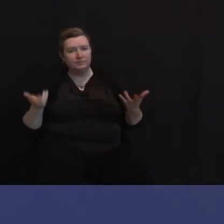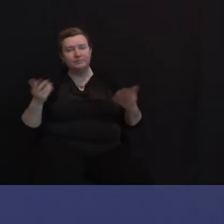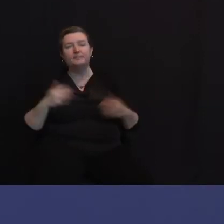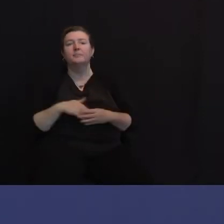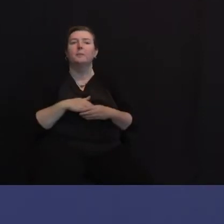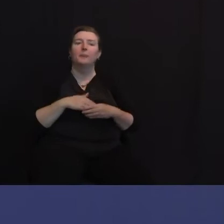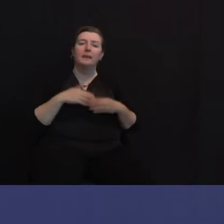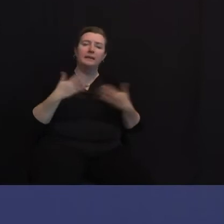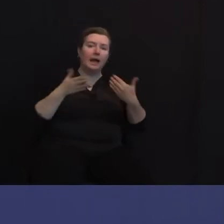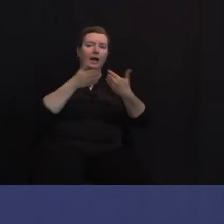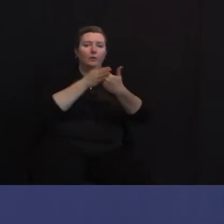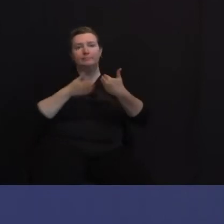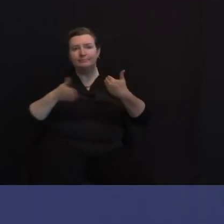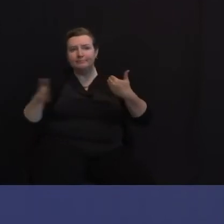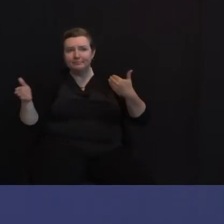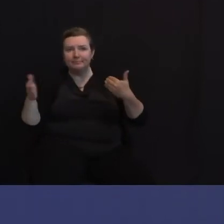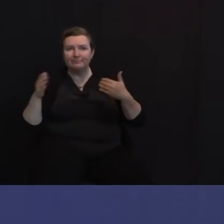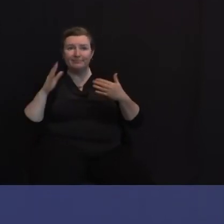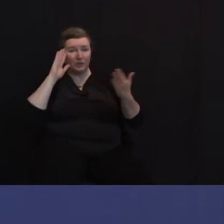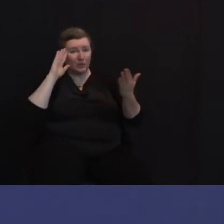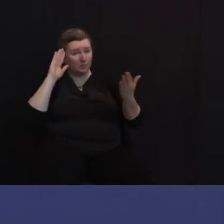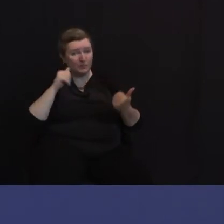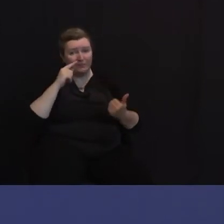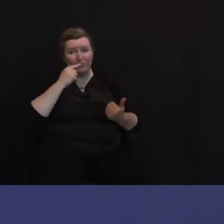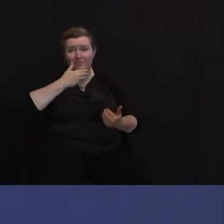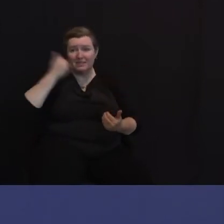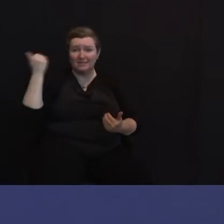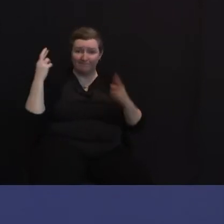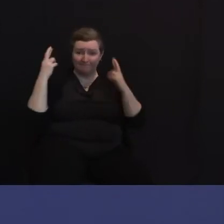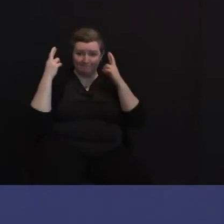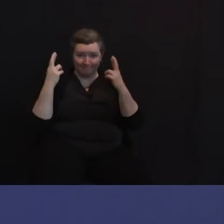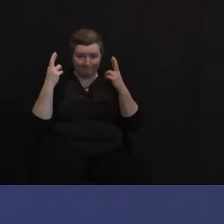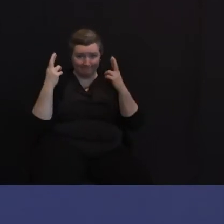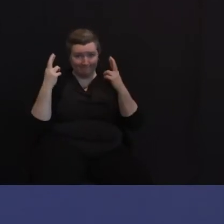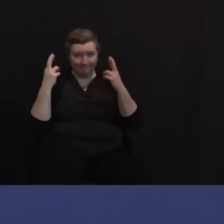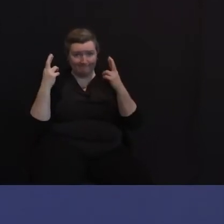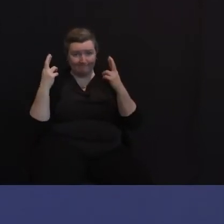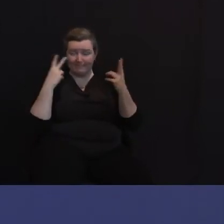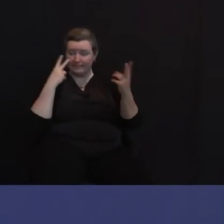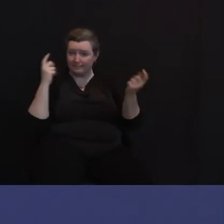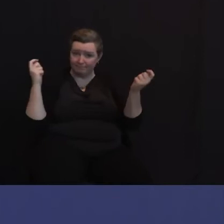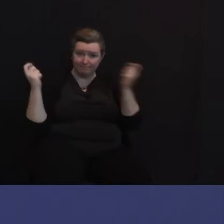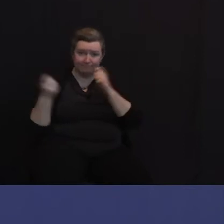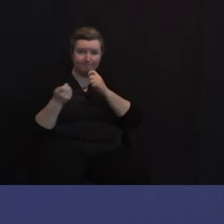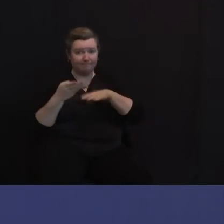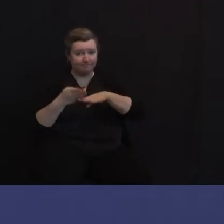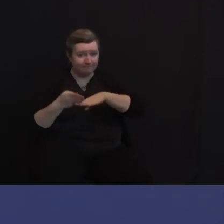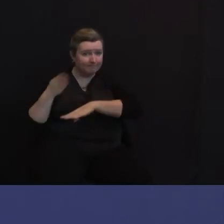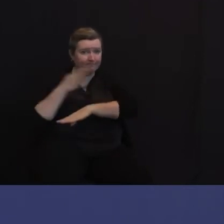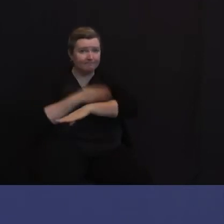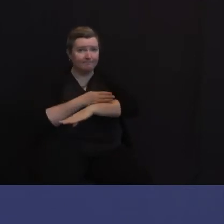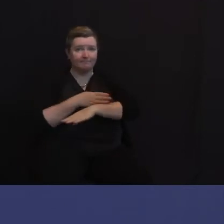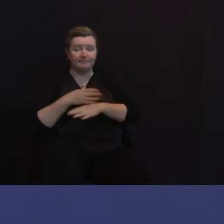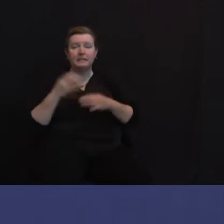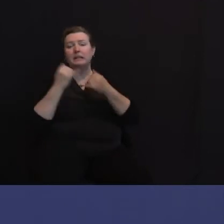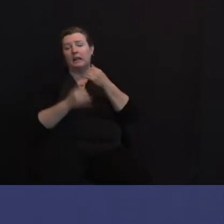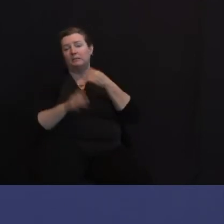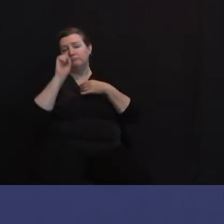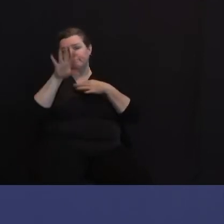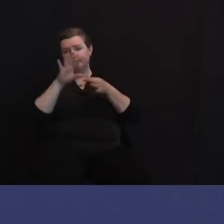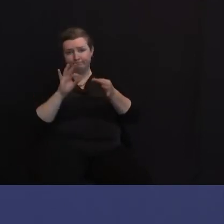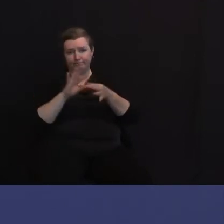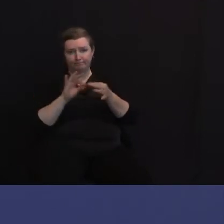that, and we're hopefully sooner than later in a whole lot of different and better place. Last comment, nothing to do with COVID, echoing